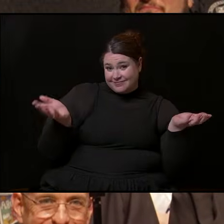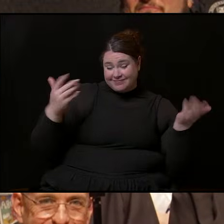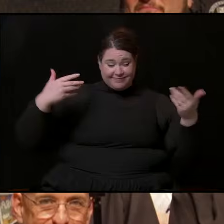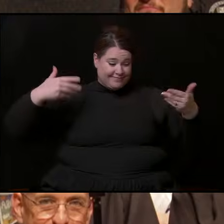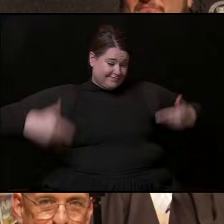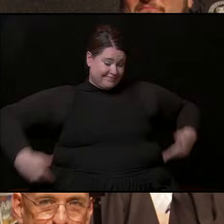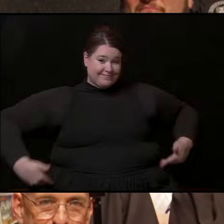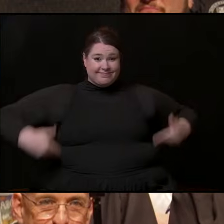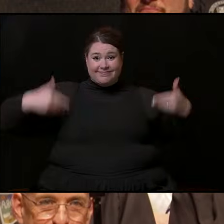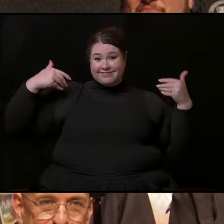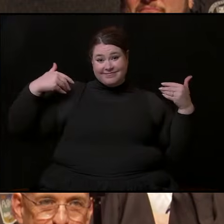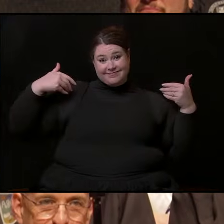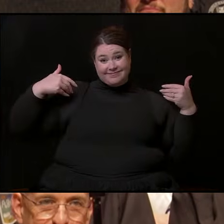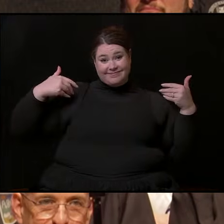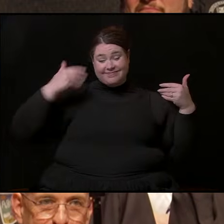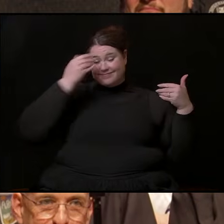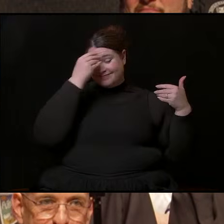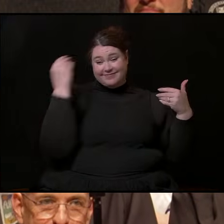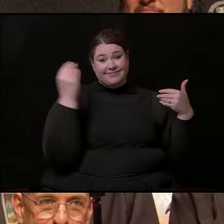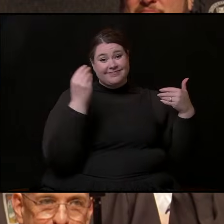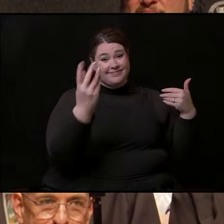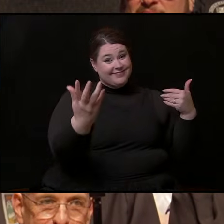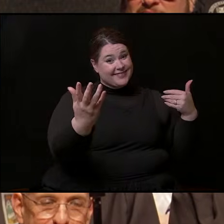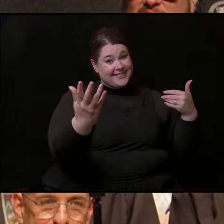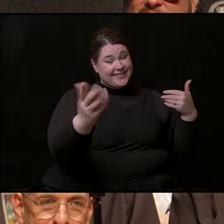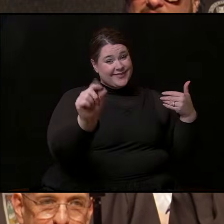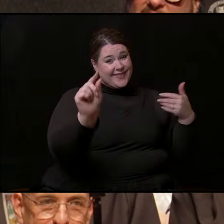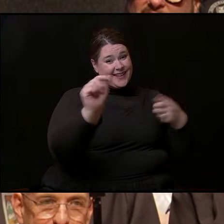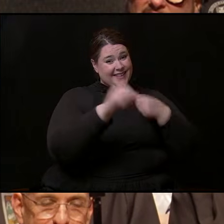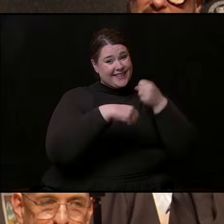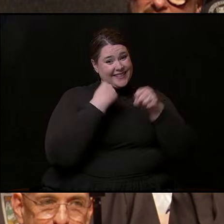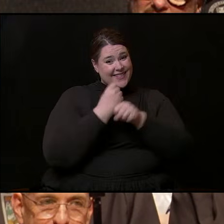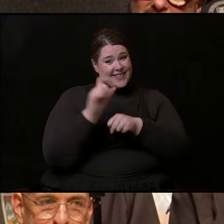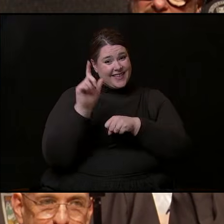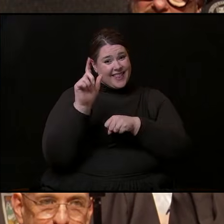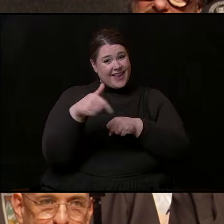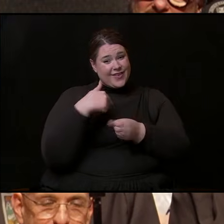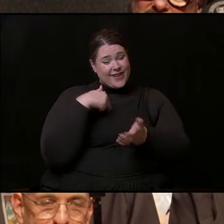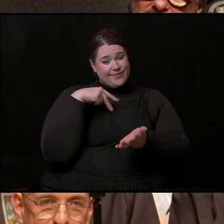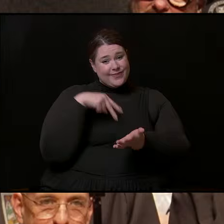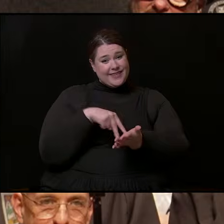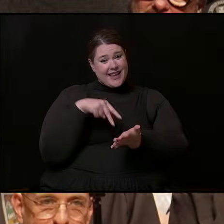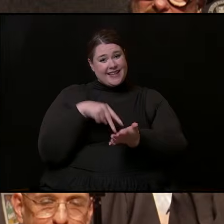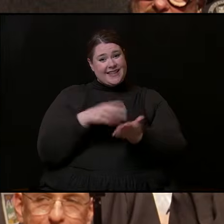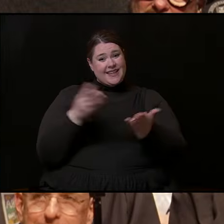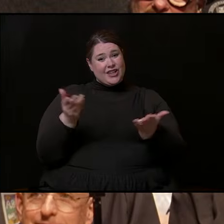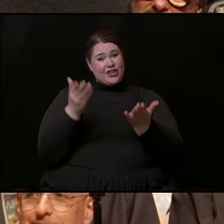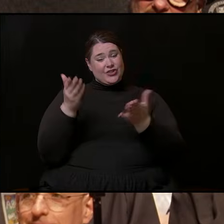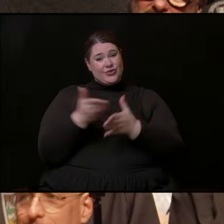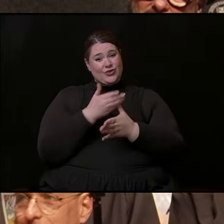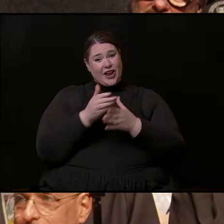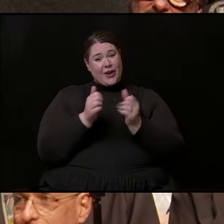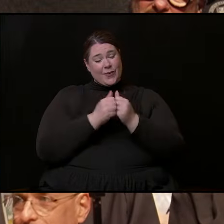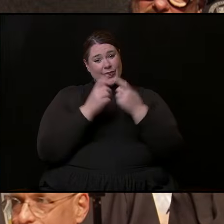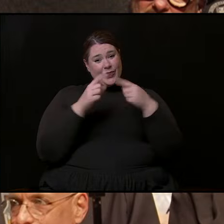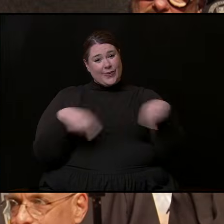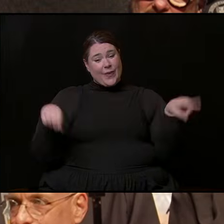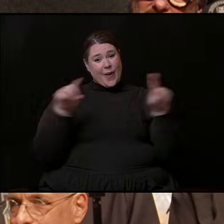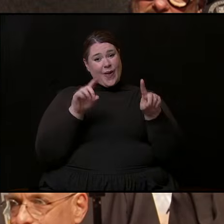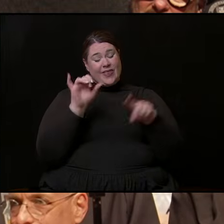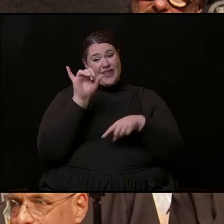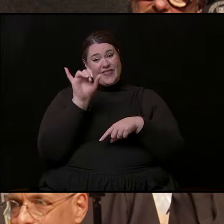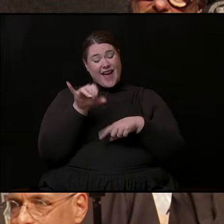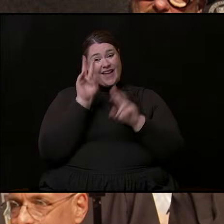Well, let me tell you, 20 years later, I stand here to share with you all that